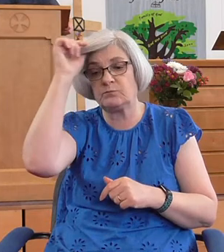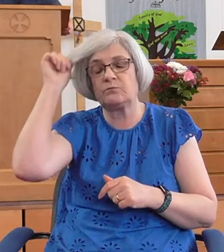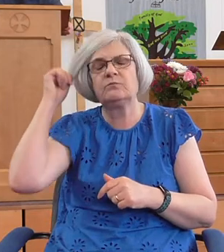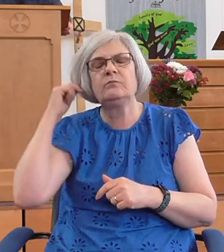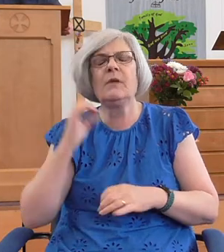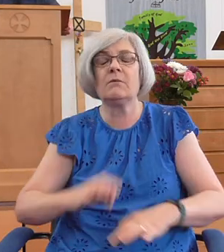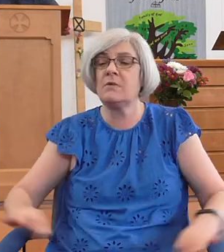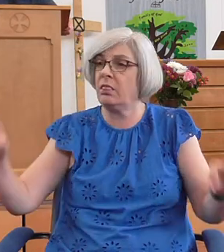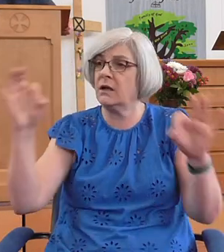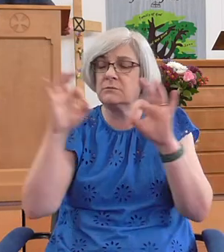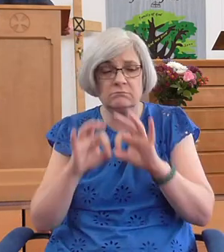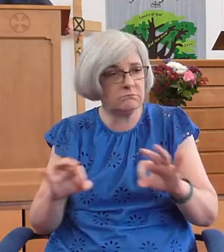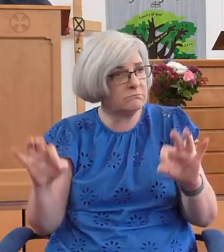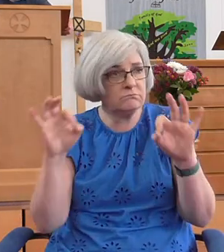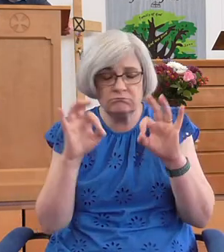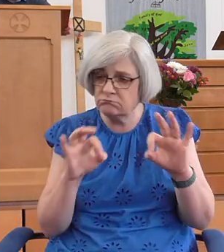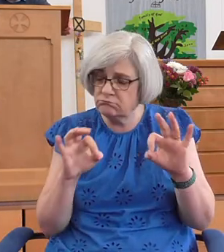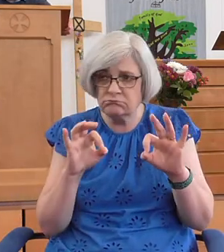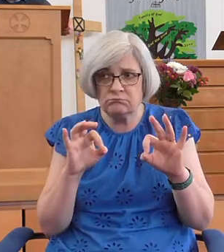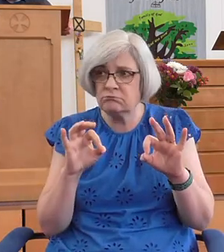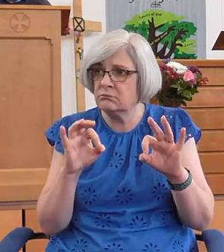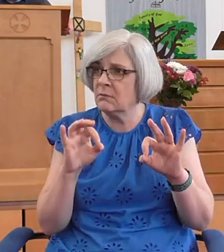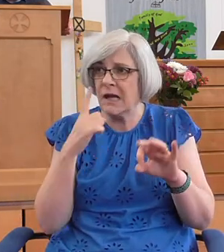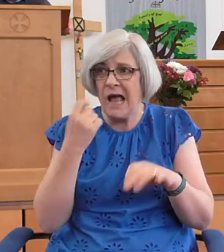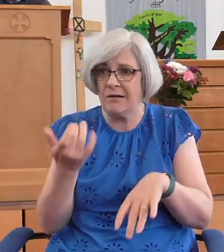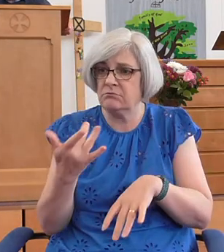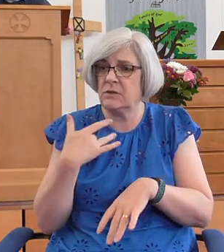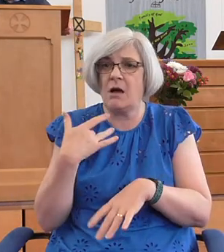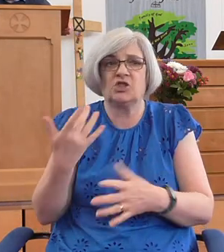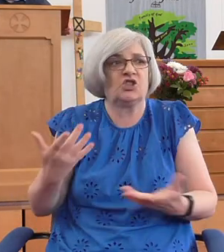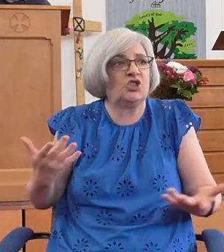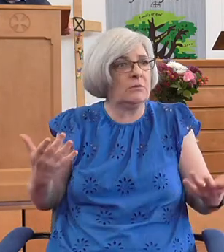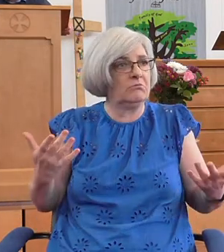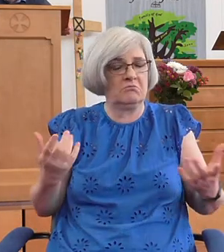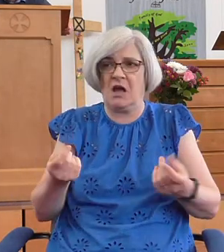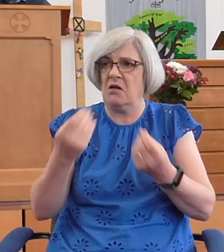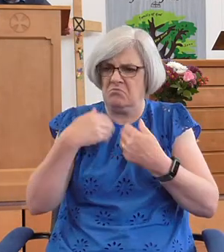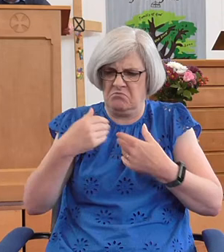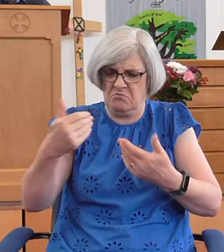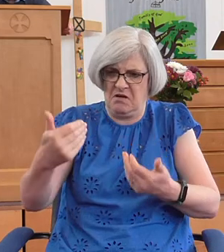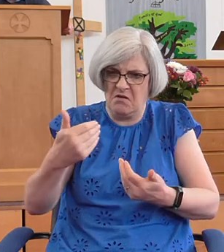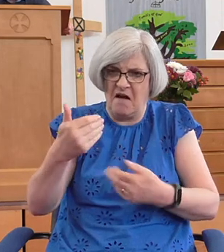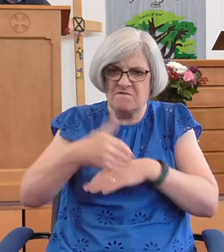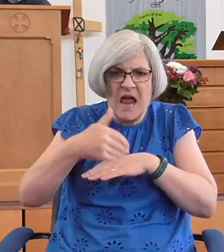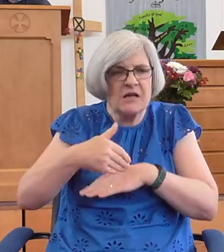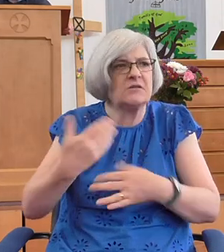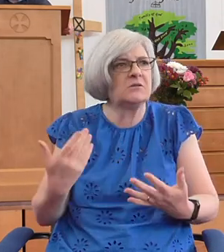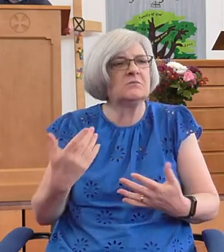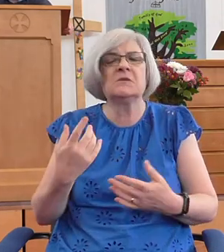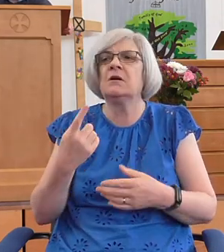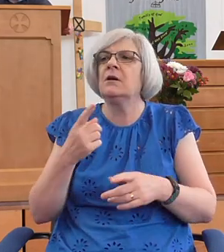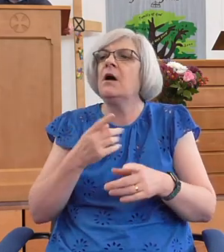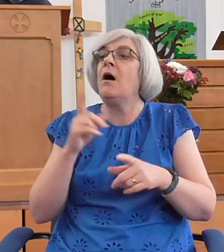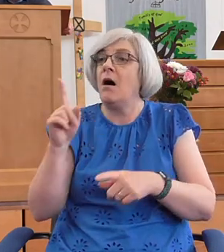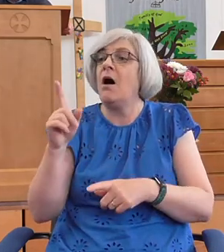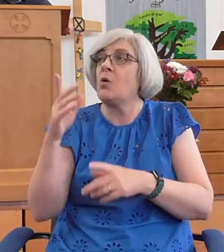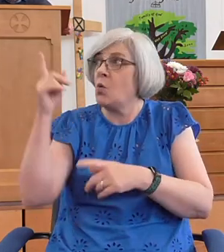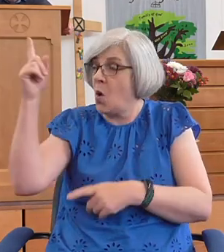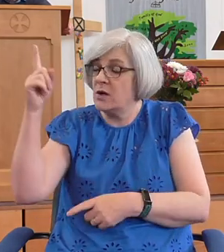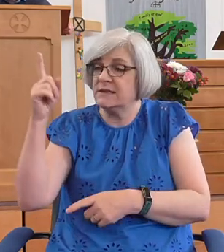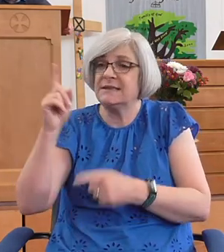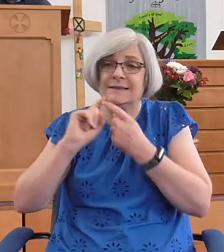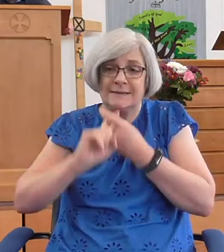That nothing ever touches us except by God's determination and